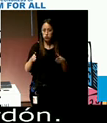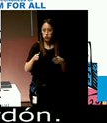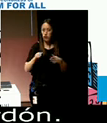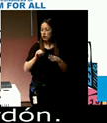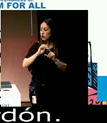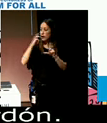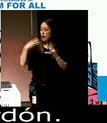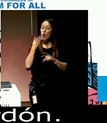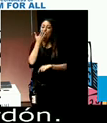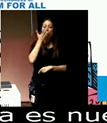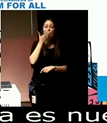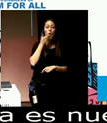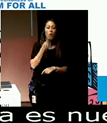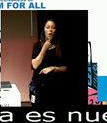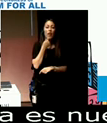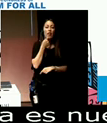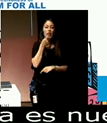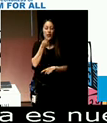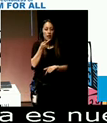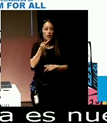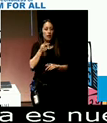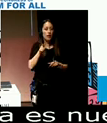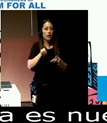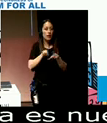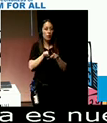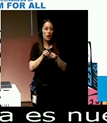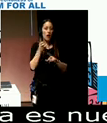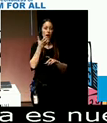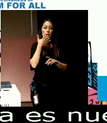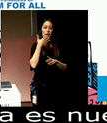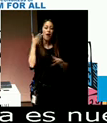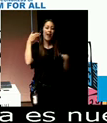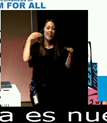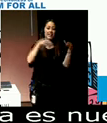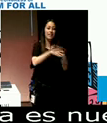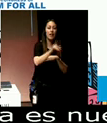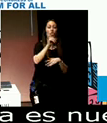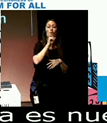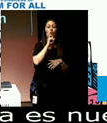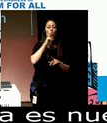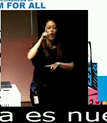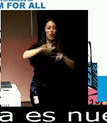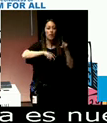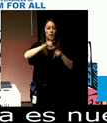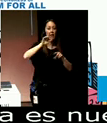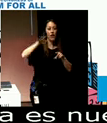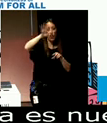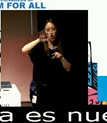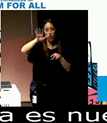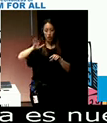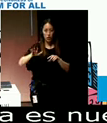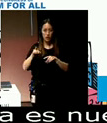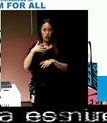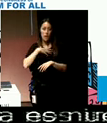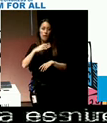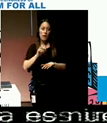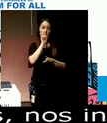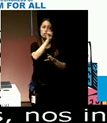accessible places in each region. By clicking on the map, you zoom on the region and you can